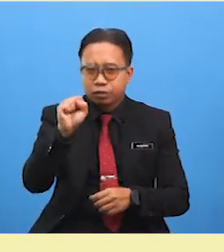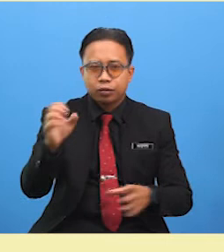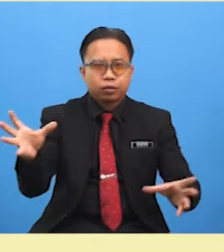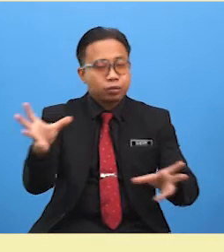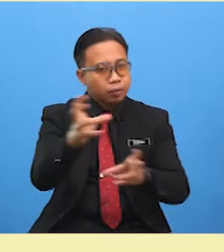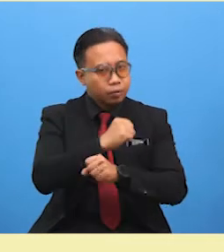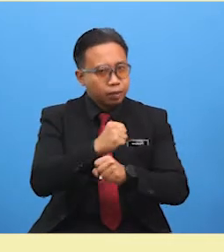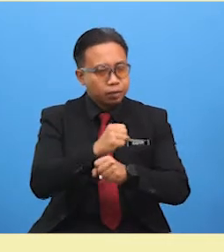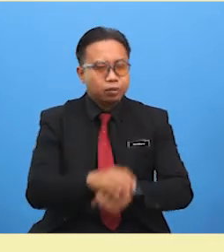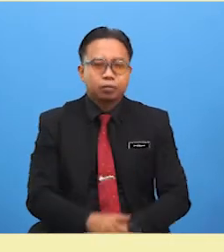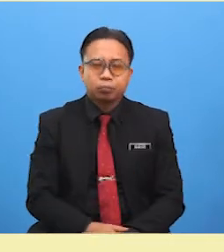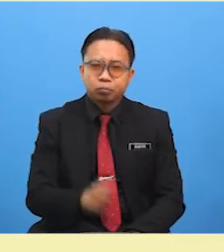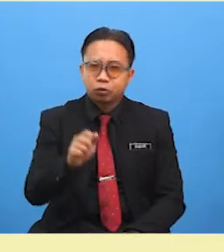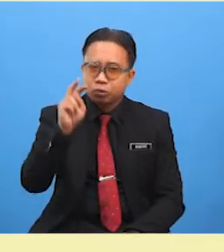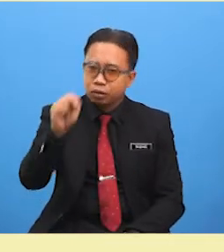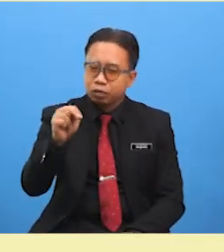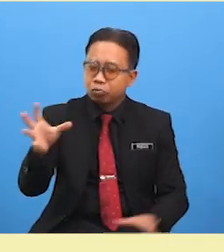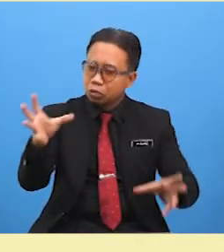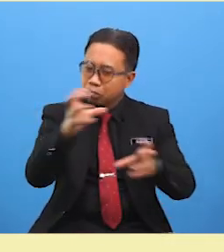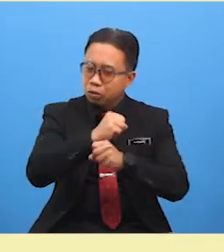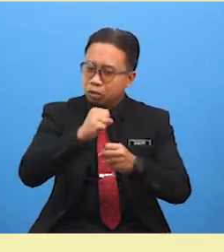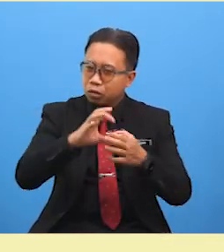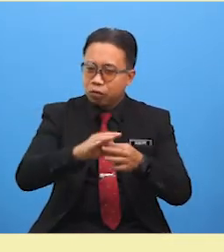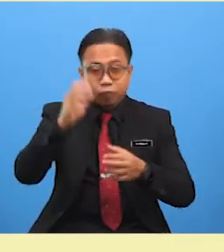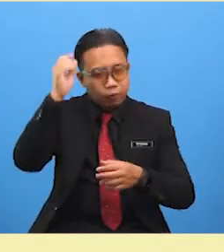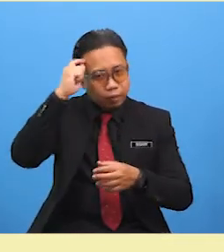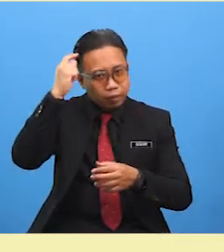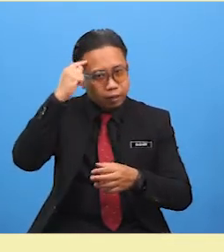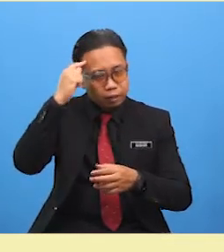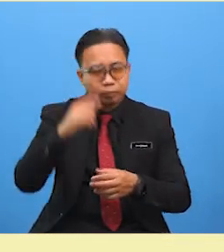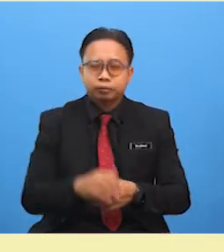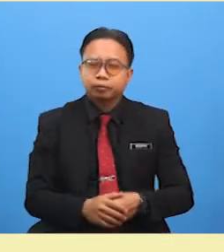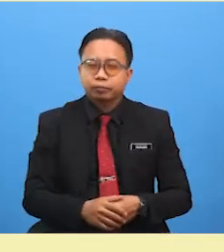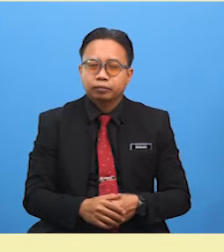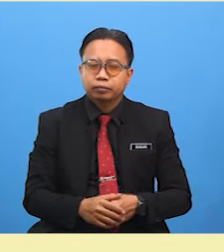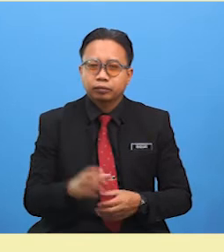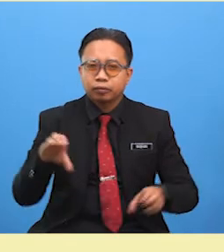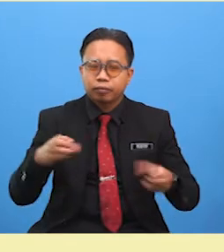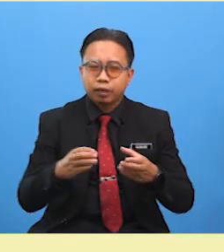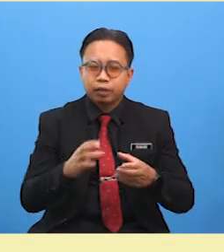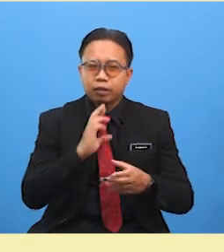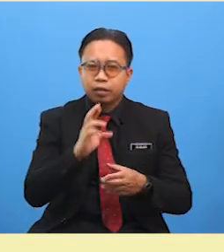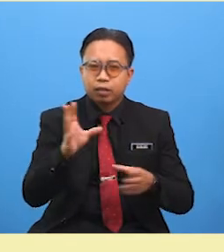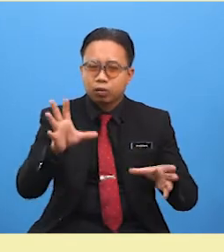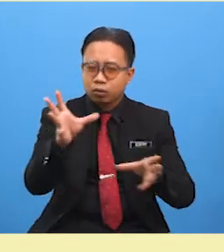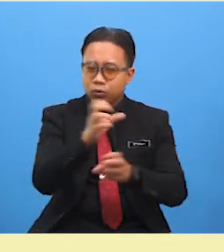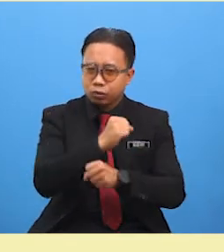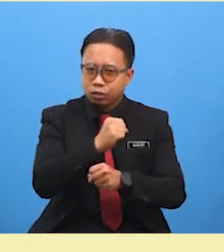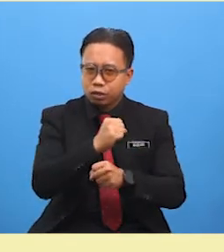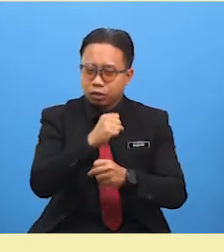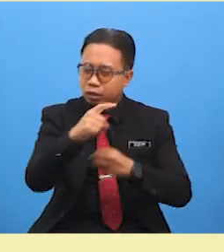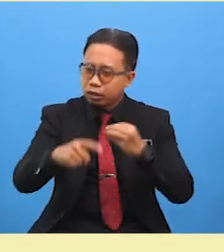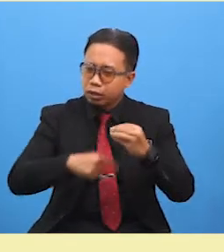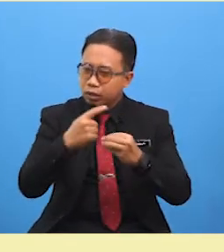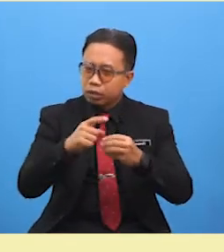for summary. You will need to summarize your thinking and therefore make conclusion. What was the text about?